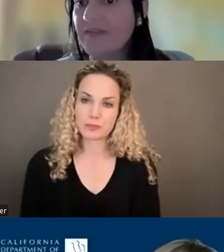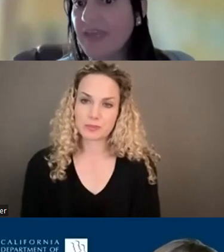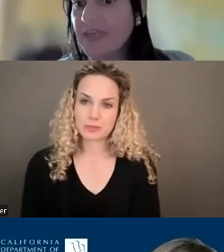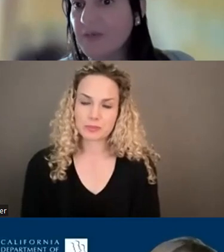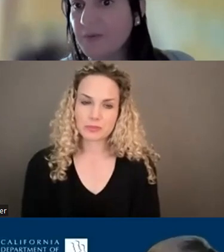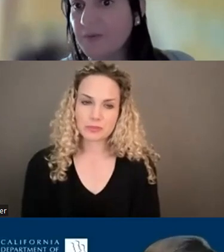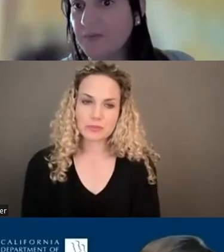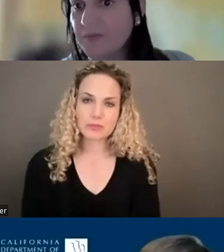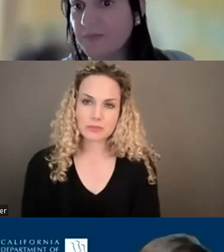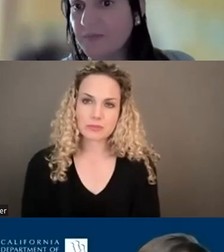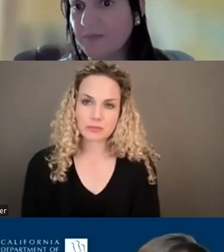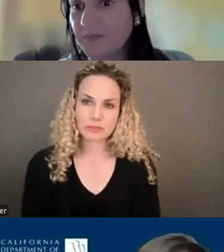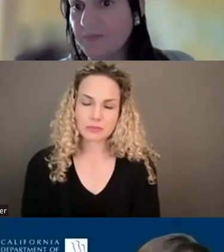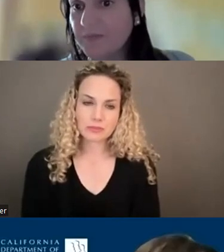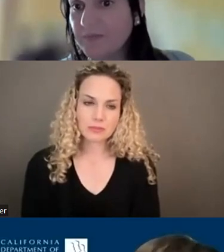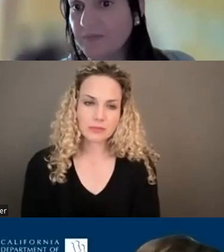Thank you.